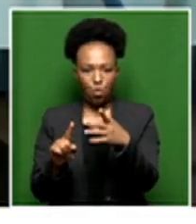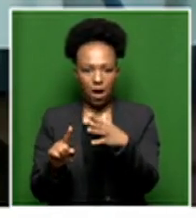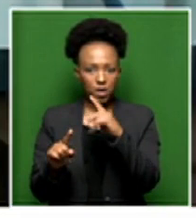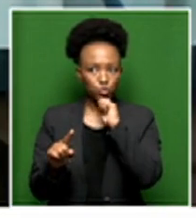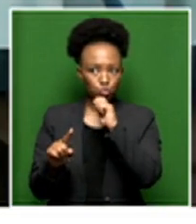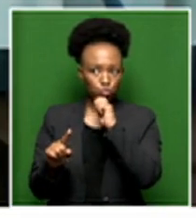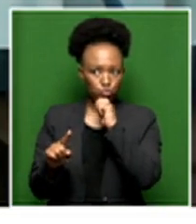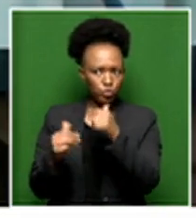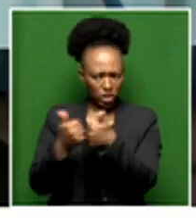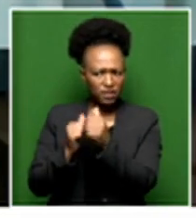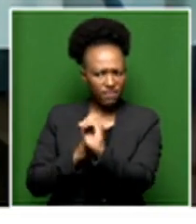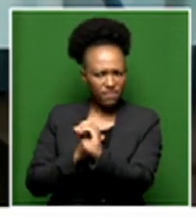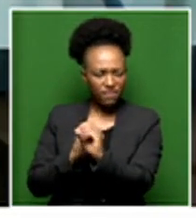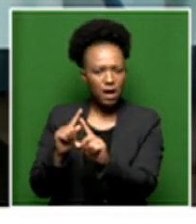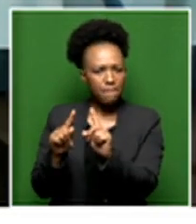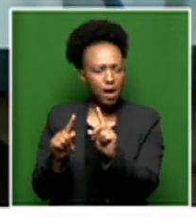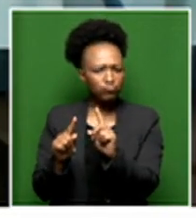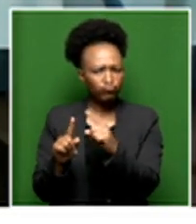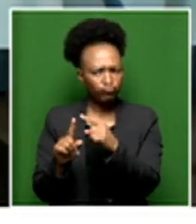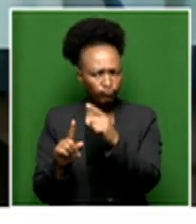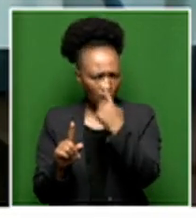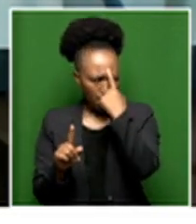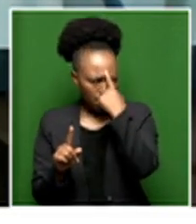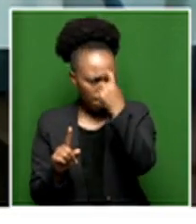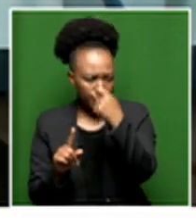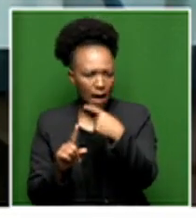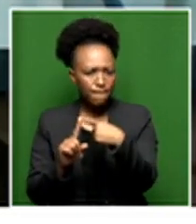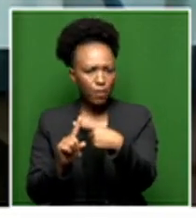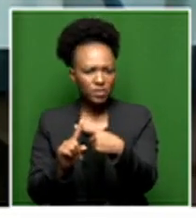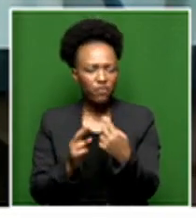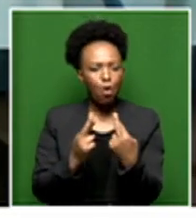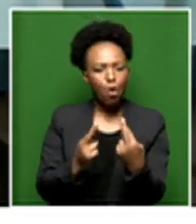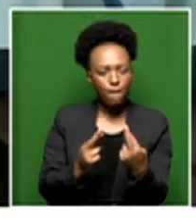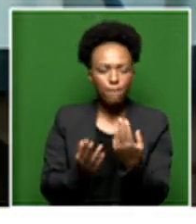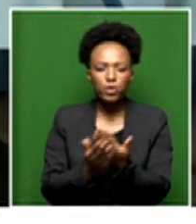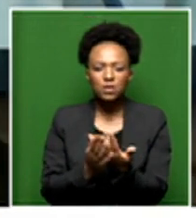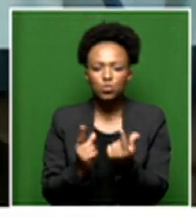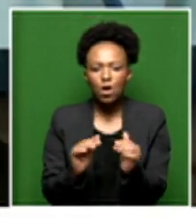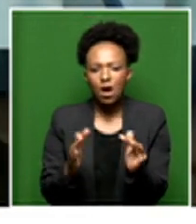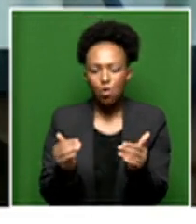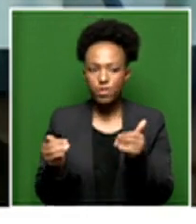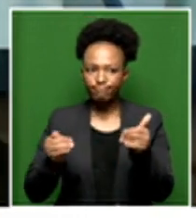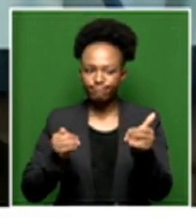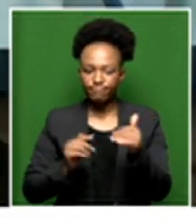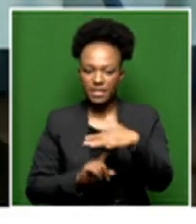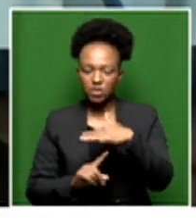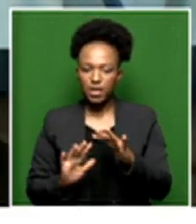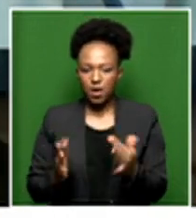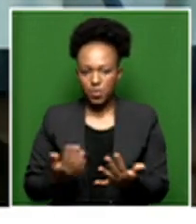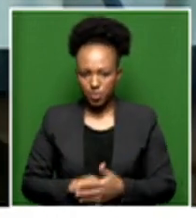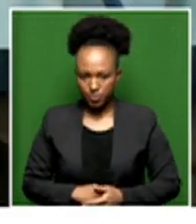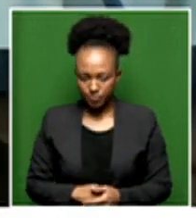things that are hard, but with a sense of optimism and hope for what can we do, how can we manage this